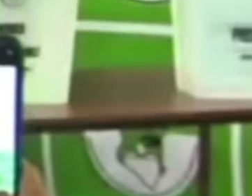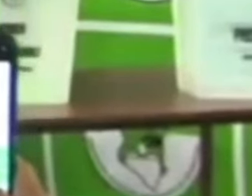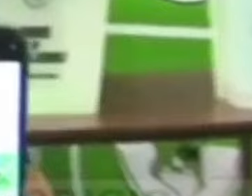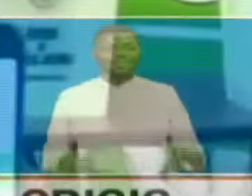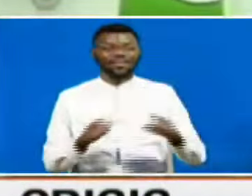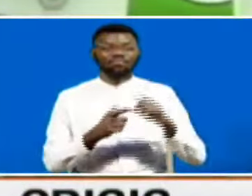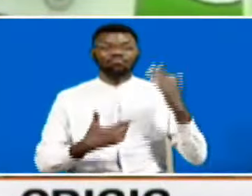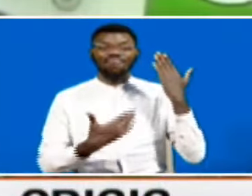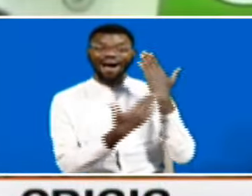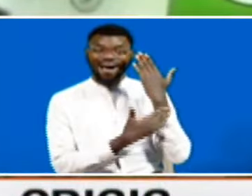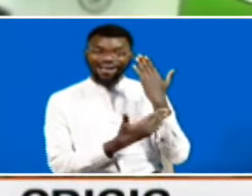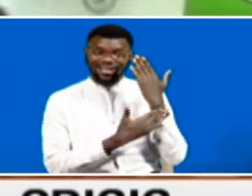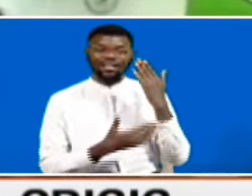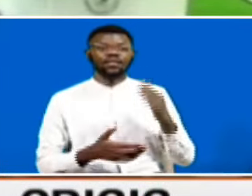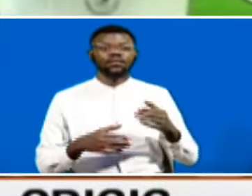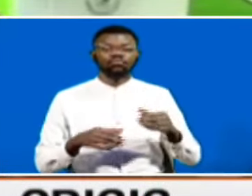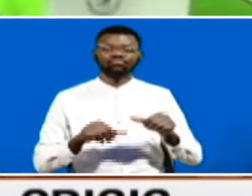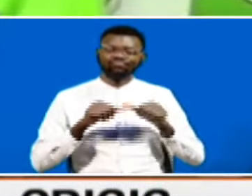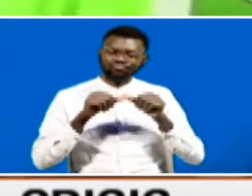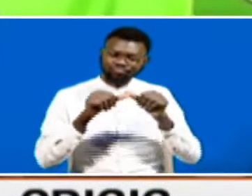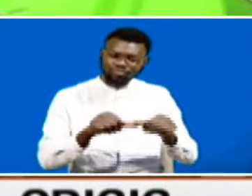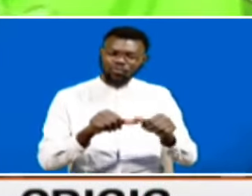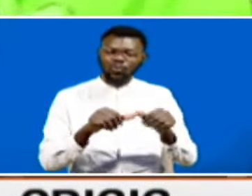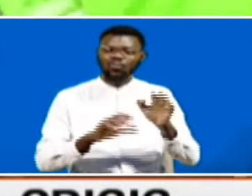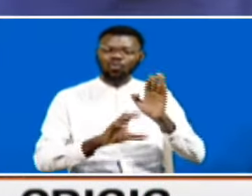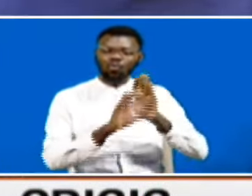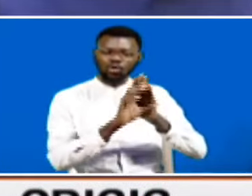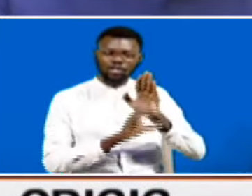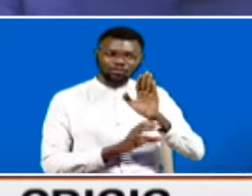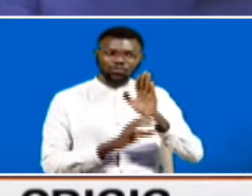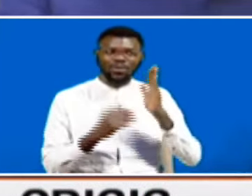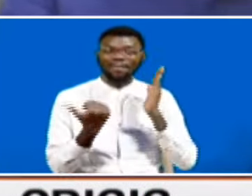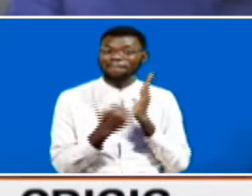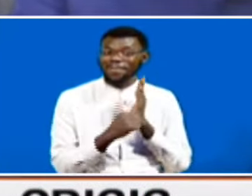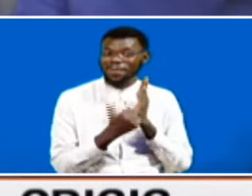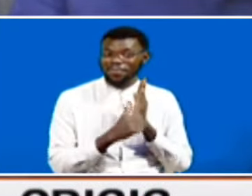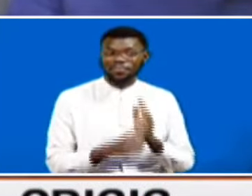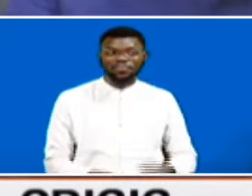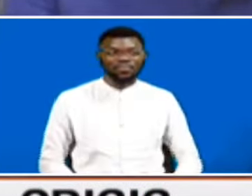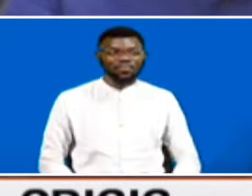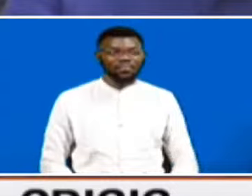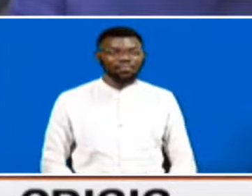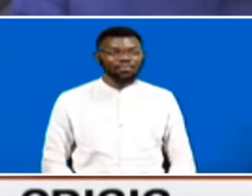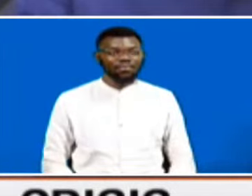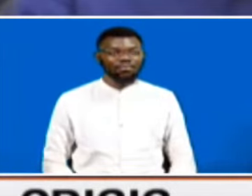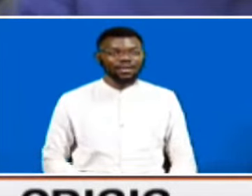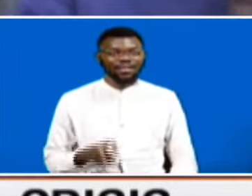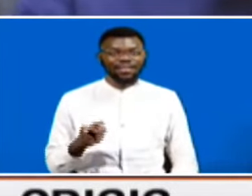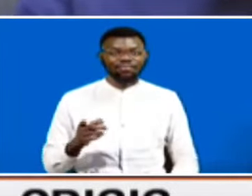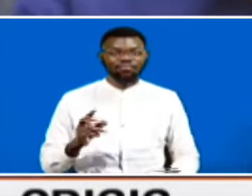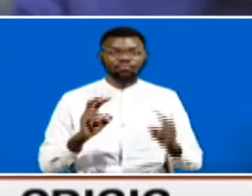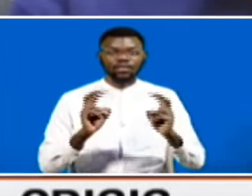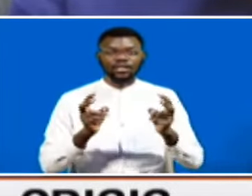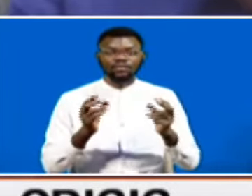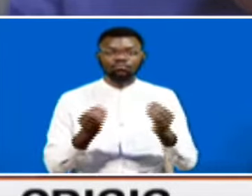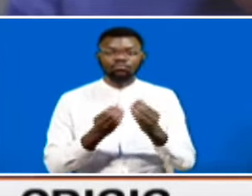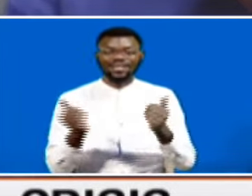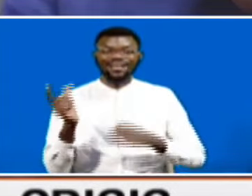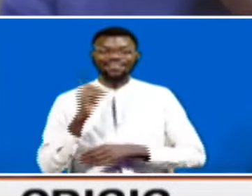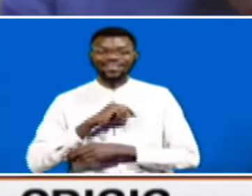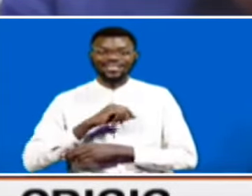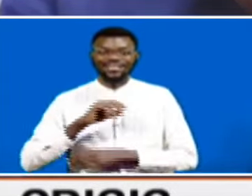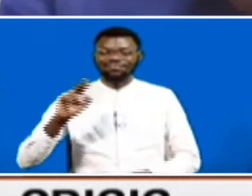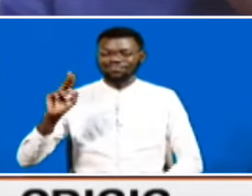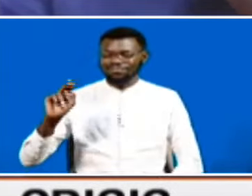the country may continue to wallow in the constitutional crisis. We actually dealt with that matter. It's in the National